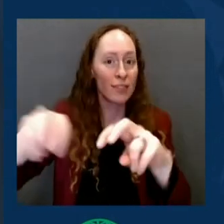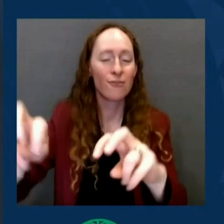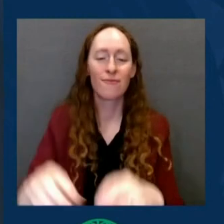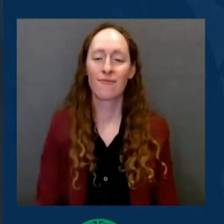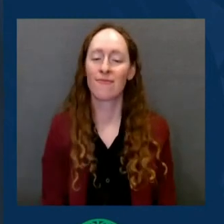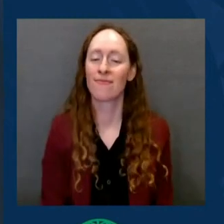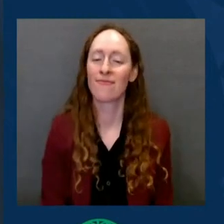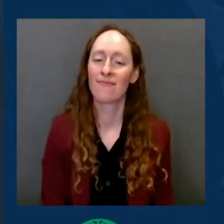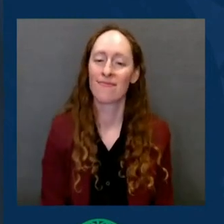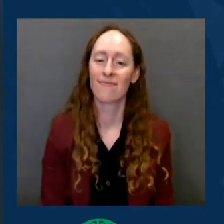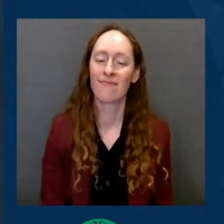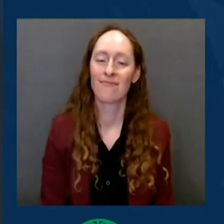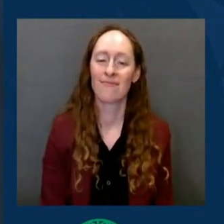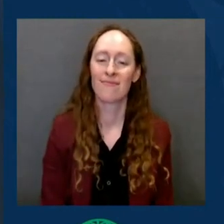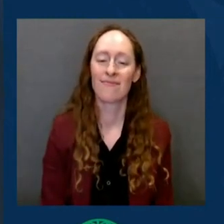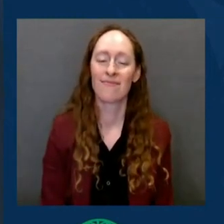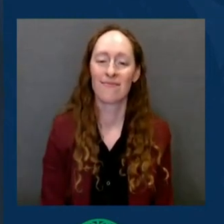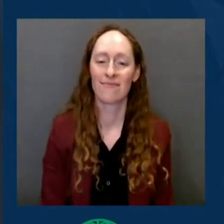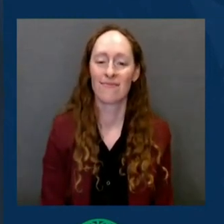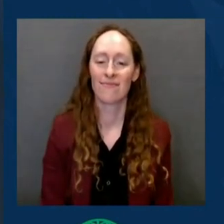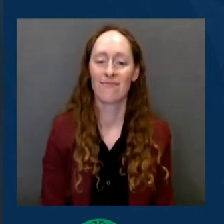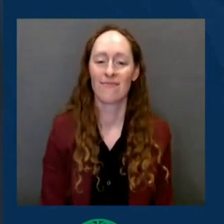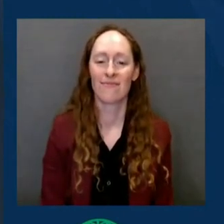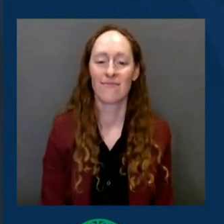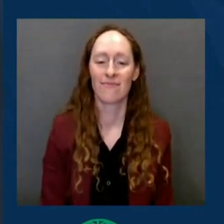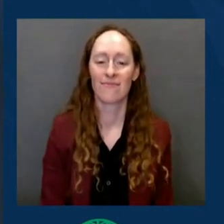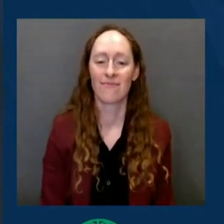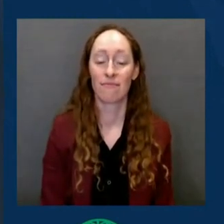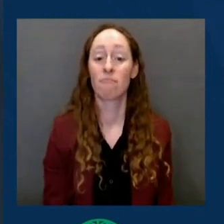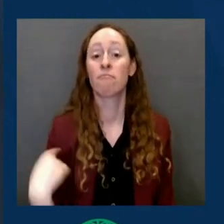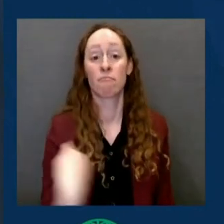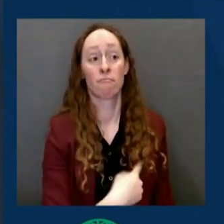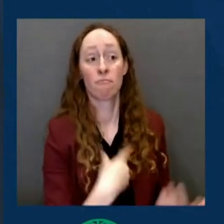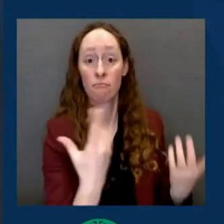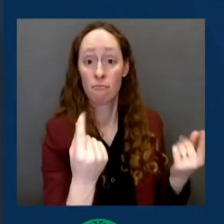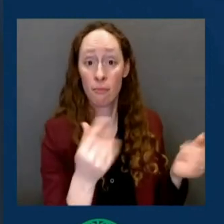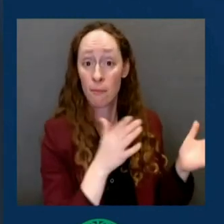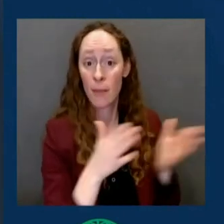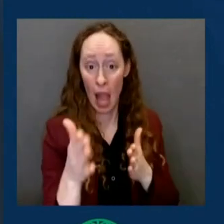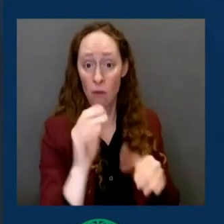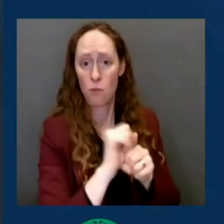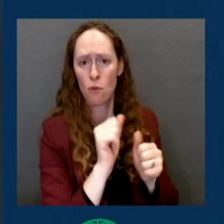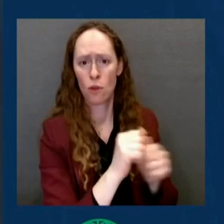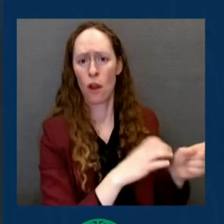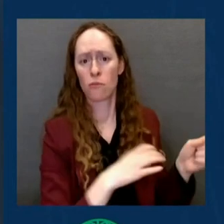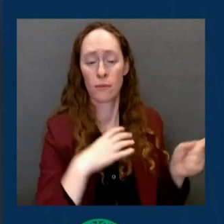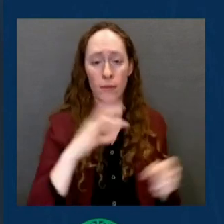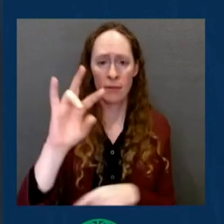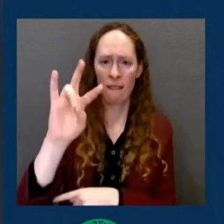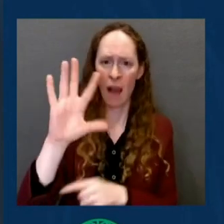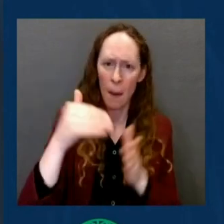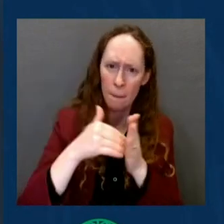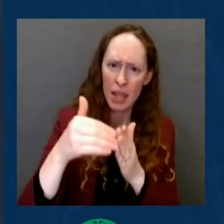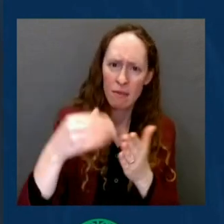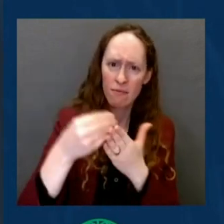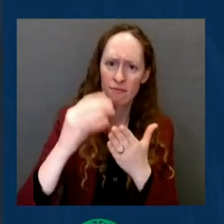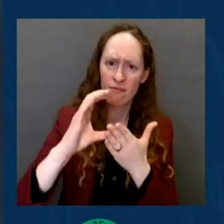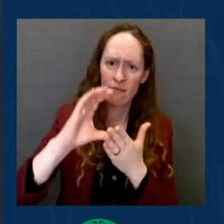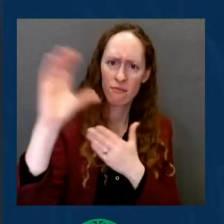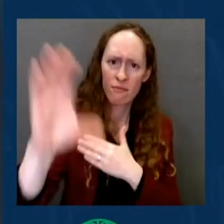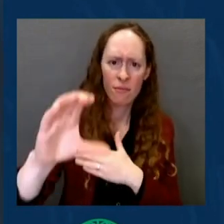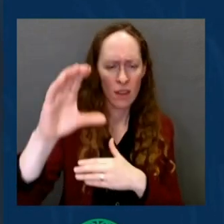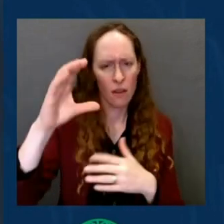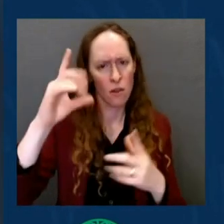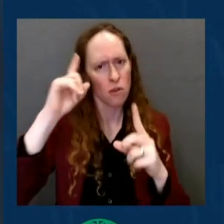with the United States Congress to invest $75 million to strengthen transparent, accountable